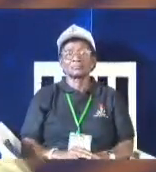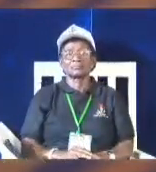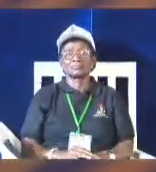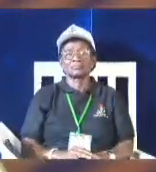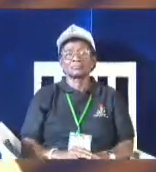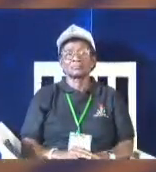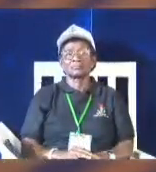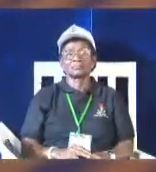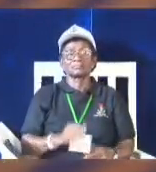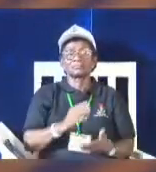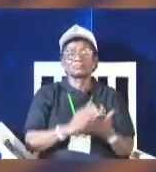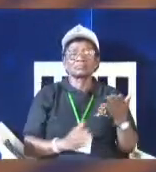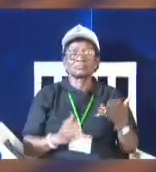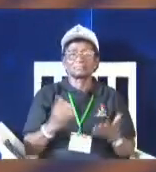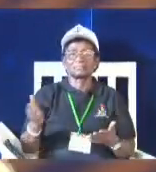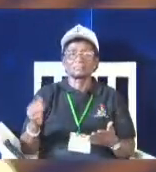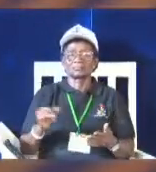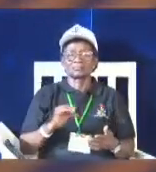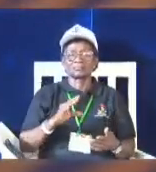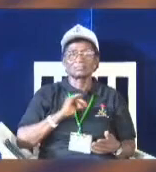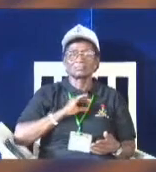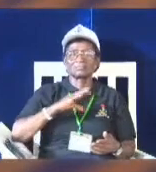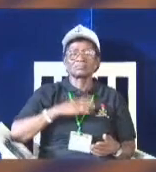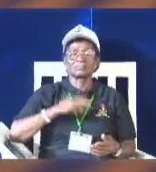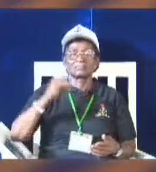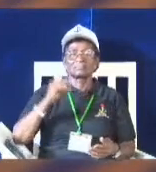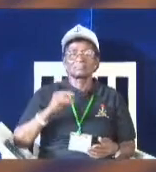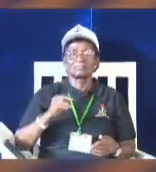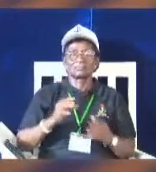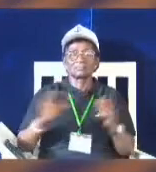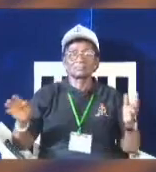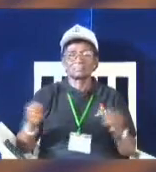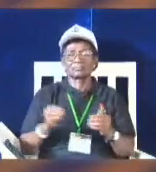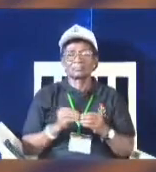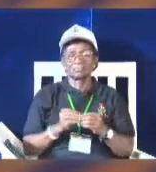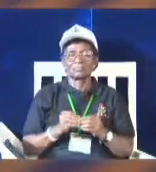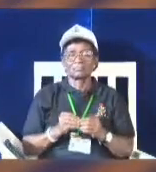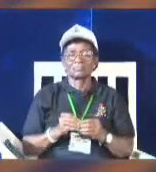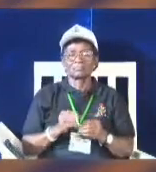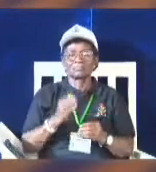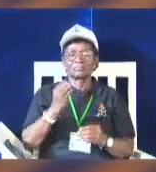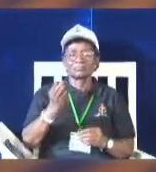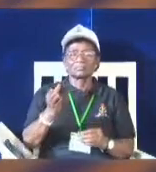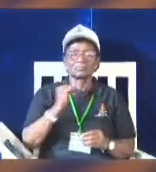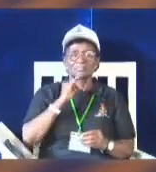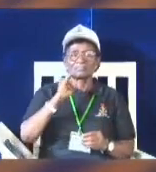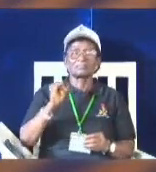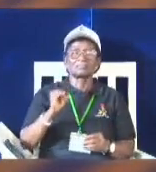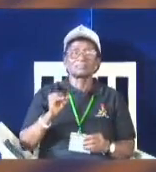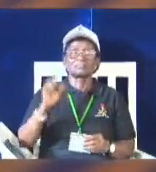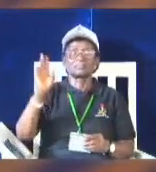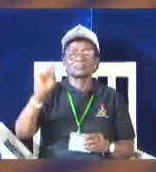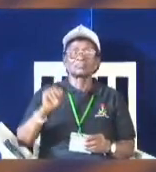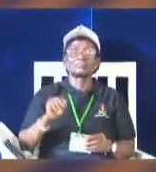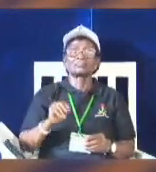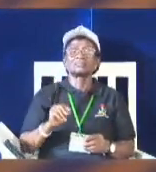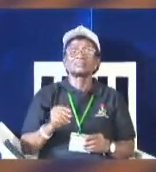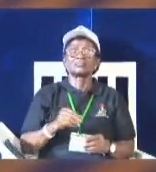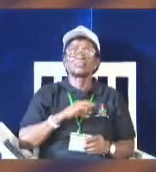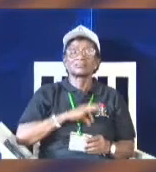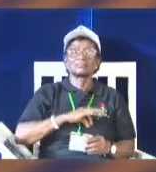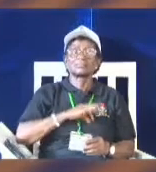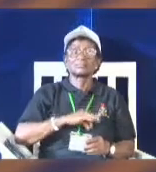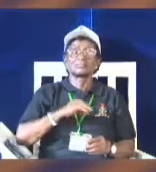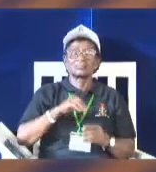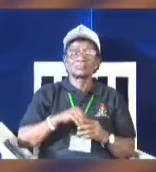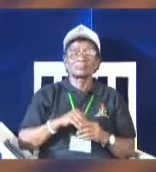But something I like much more than moving occasional mountains